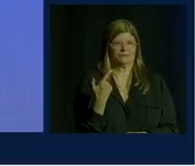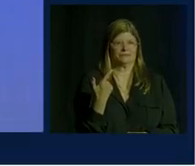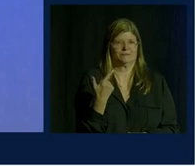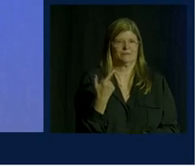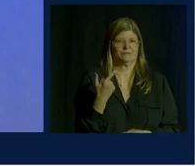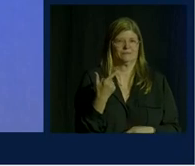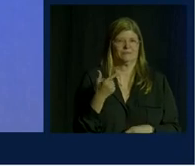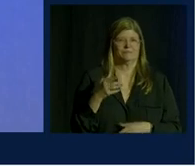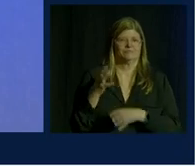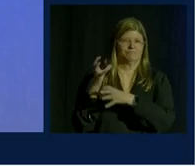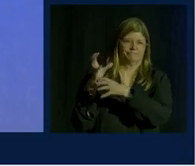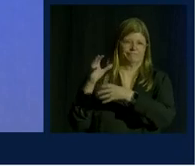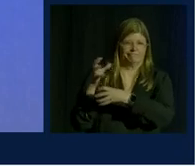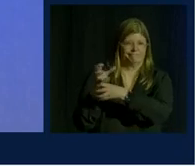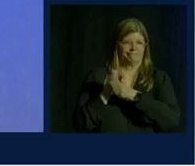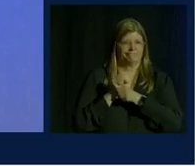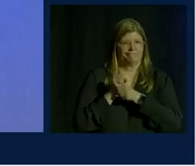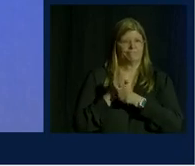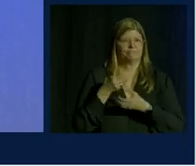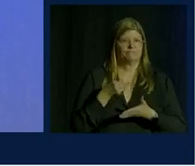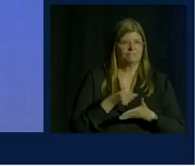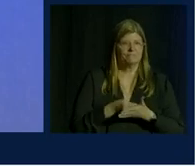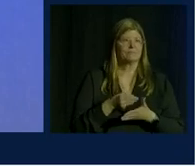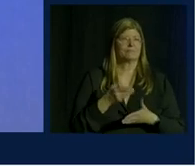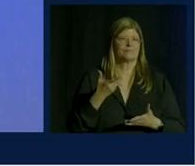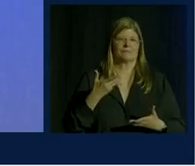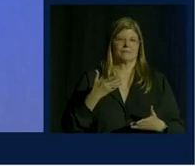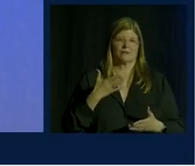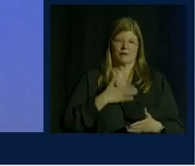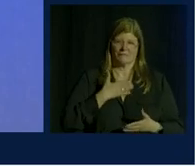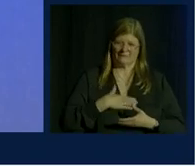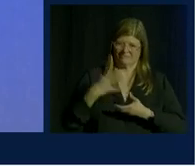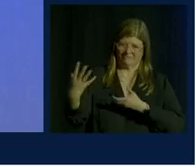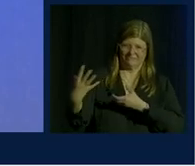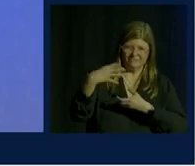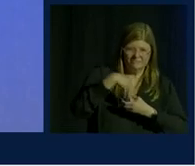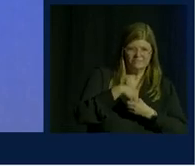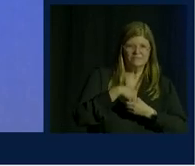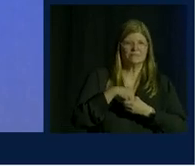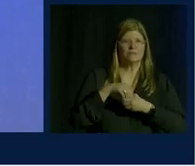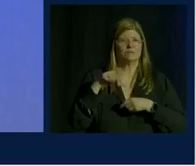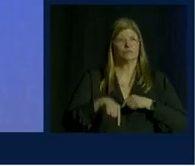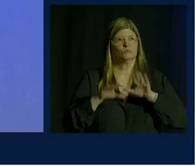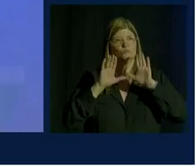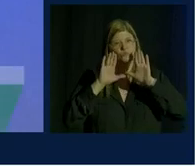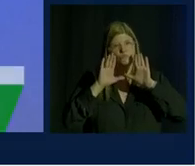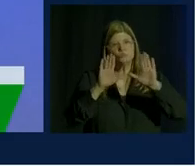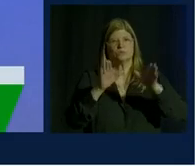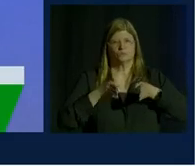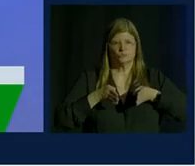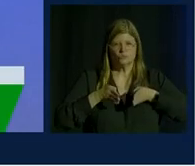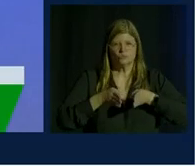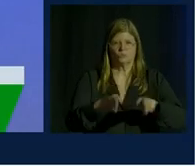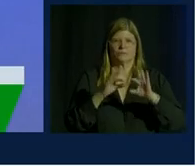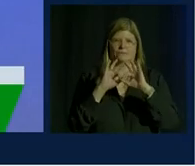that you are a part of the Great Streets family. Now we have a very special treat today. I'm pleased